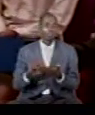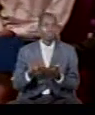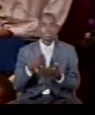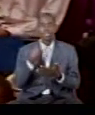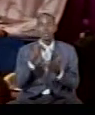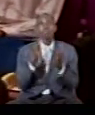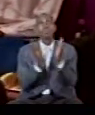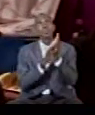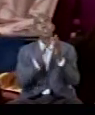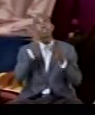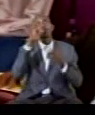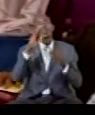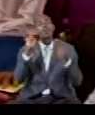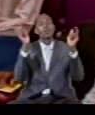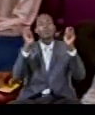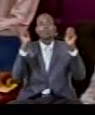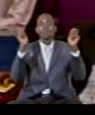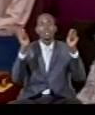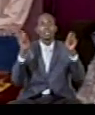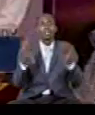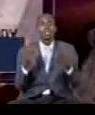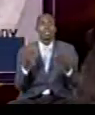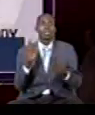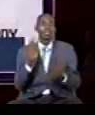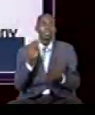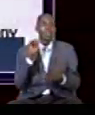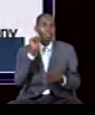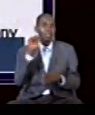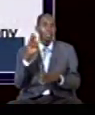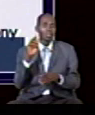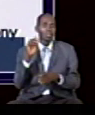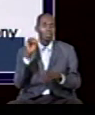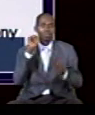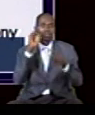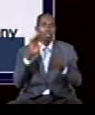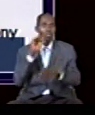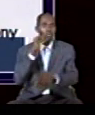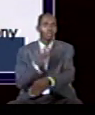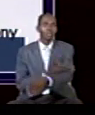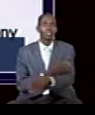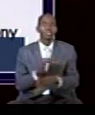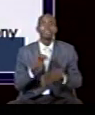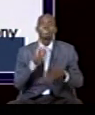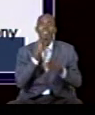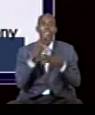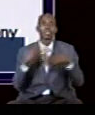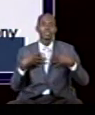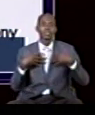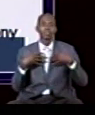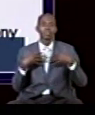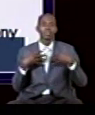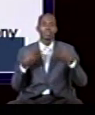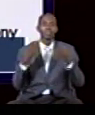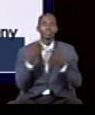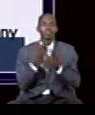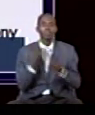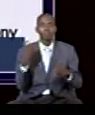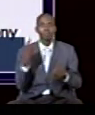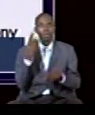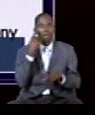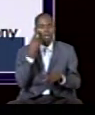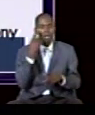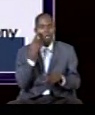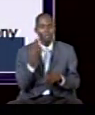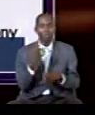God, hallelujah. Our daughter is healed from eyes running through, from water